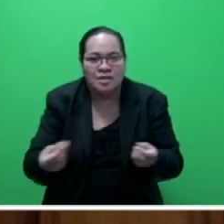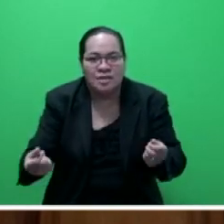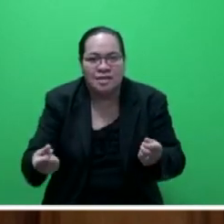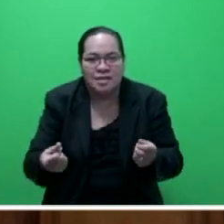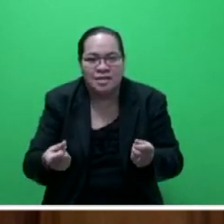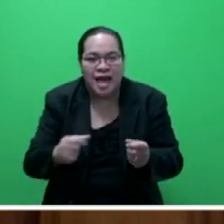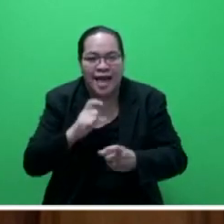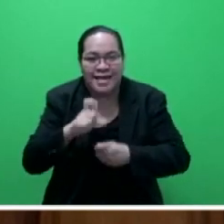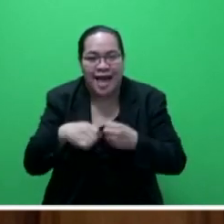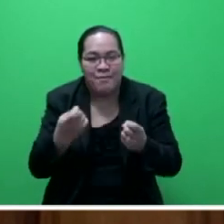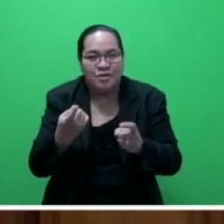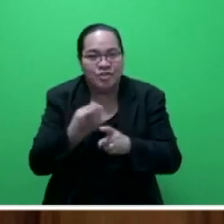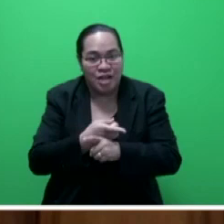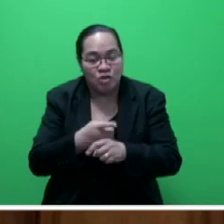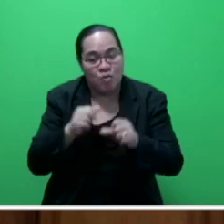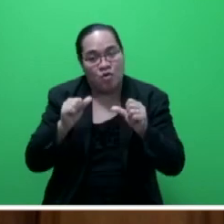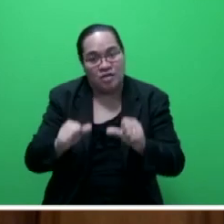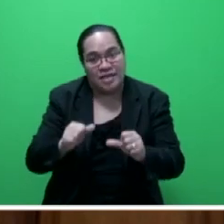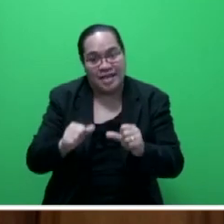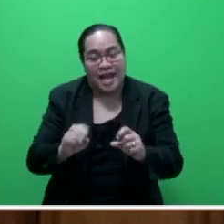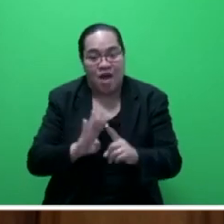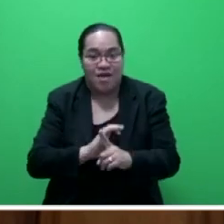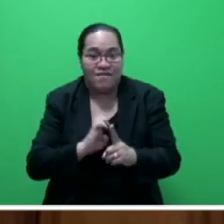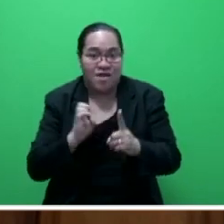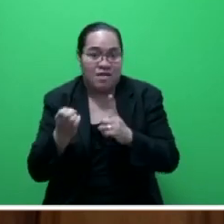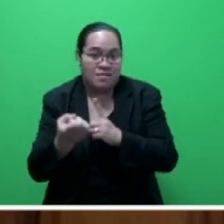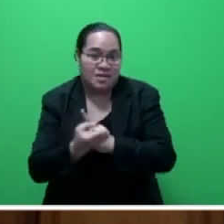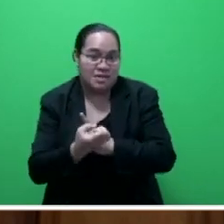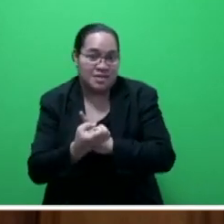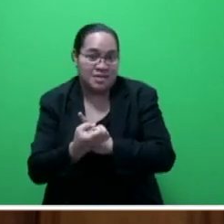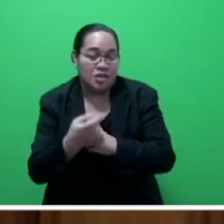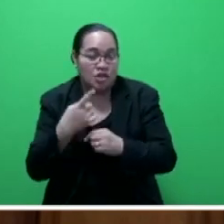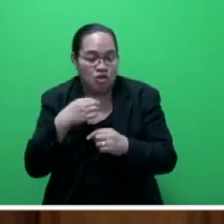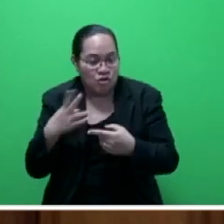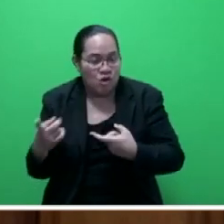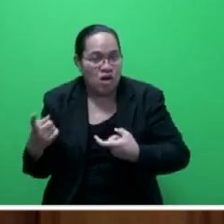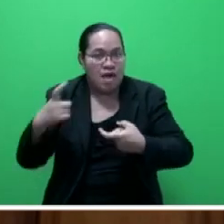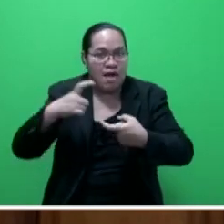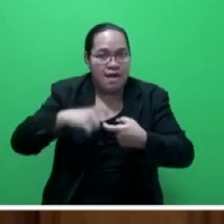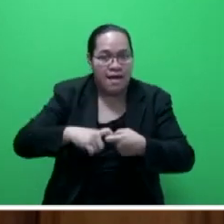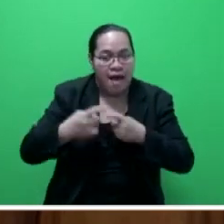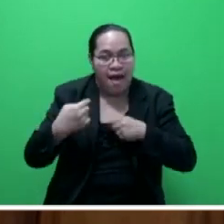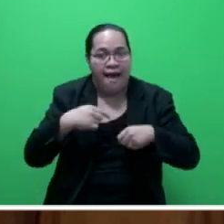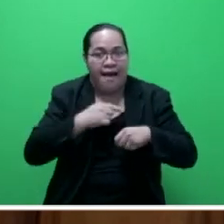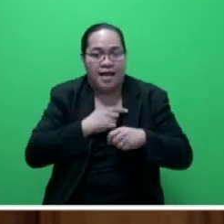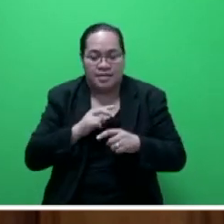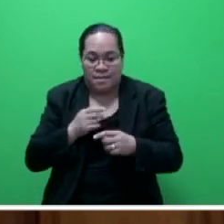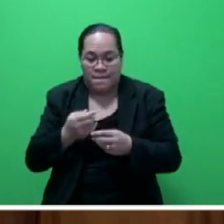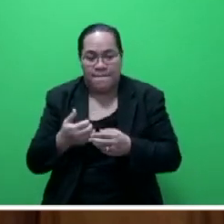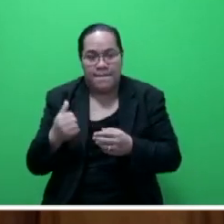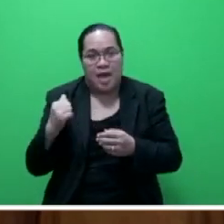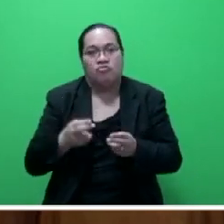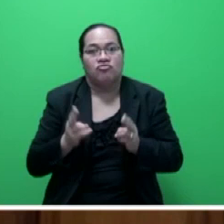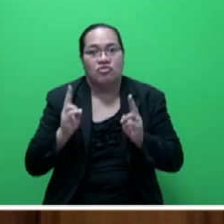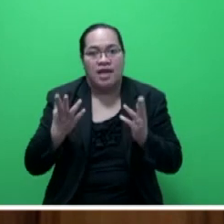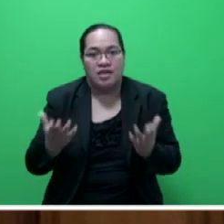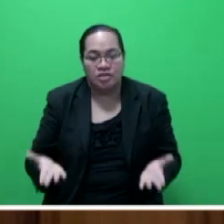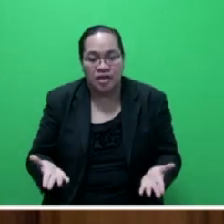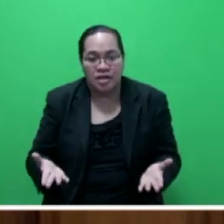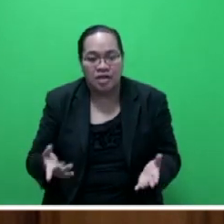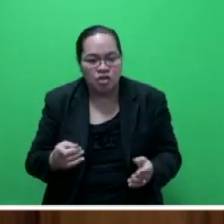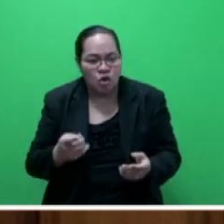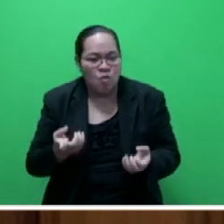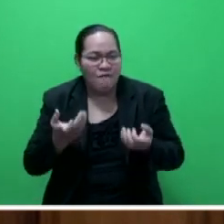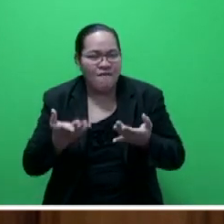protect our environment, to enhance biodiversity, to reconnect us to nature, and to provide a more